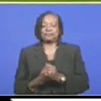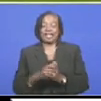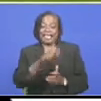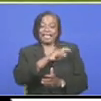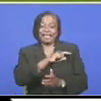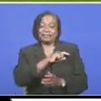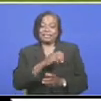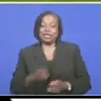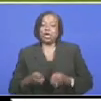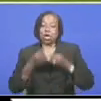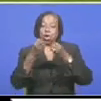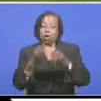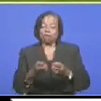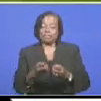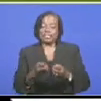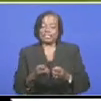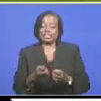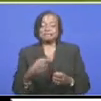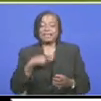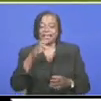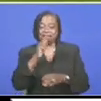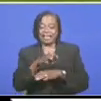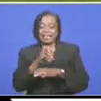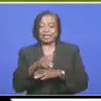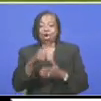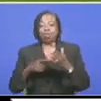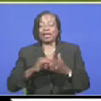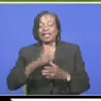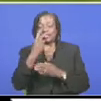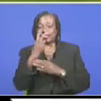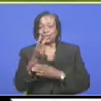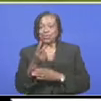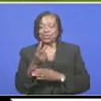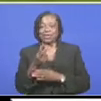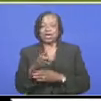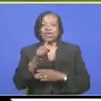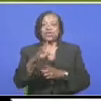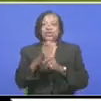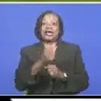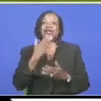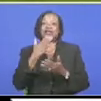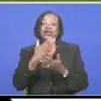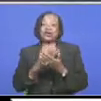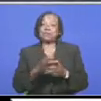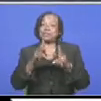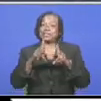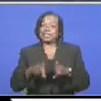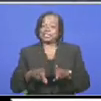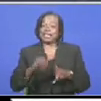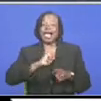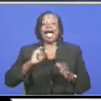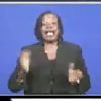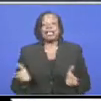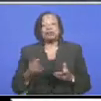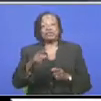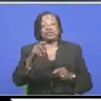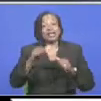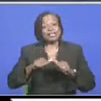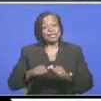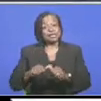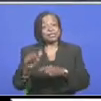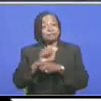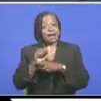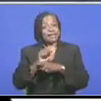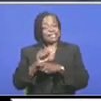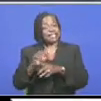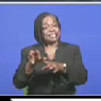Gibson offers this critique. According to what I saw, you got good potential. I encourage you to continue to practice and take a